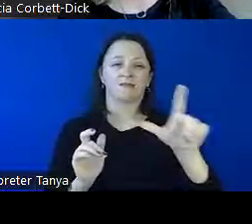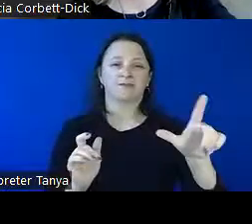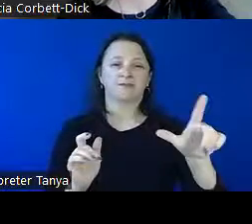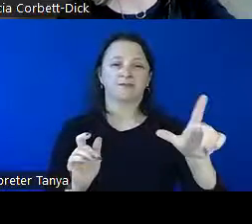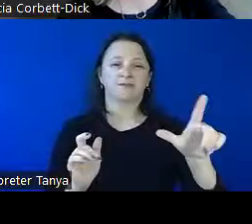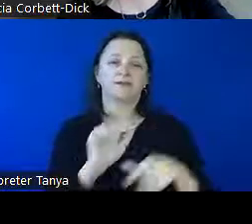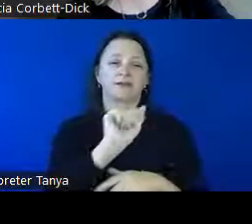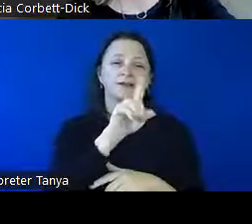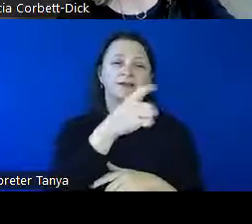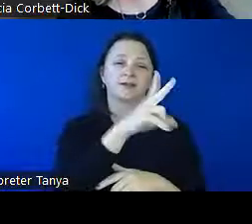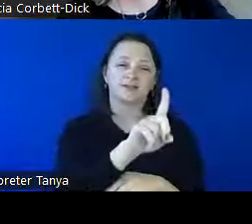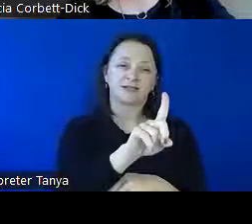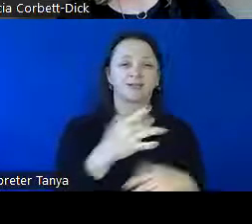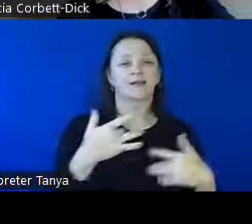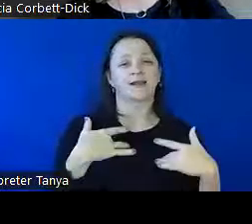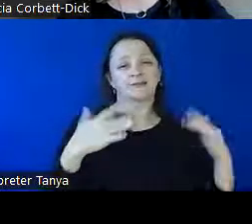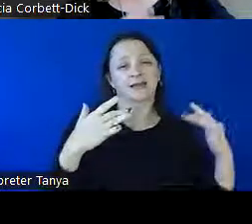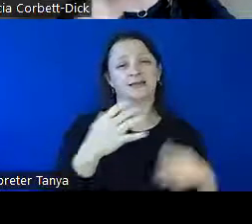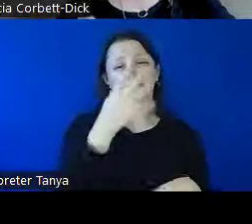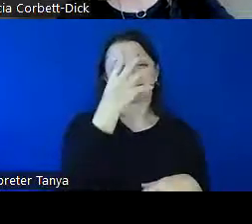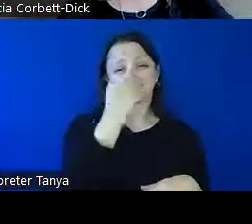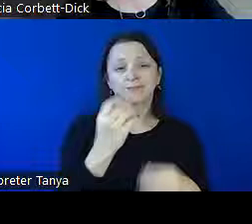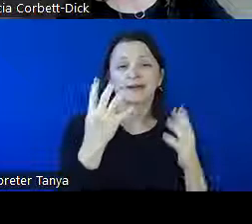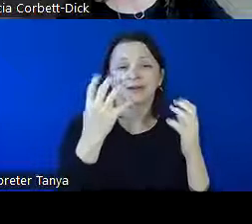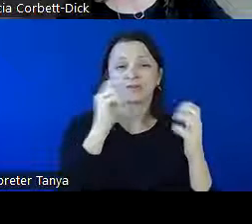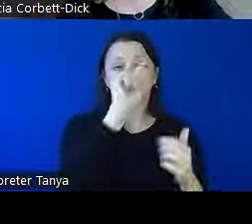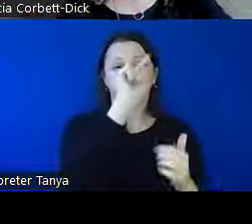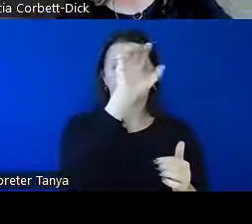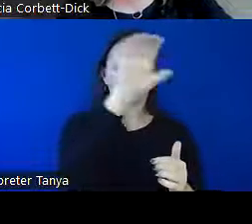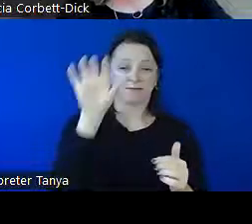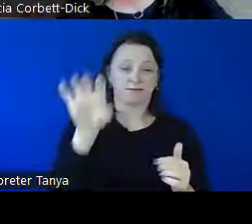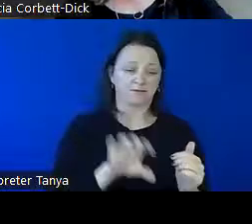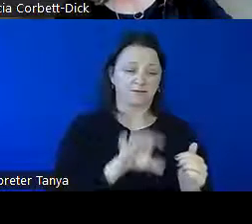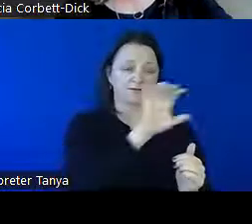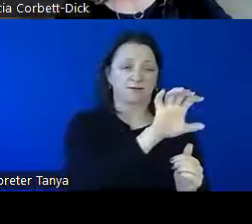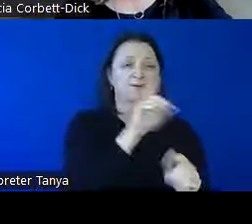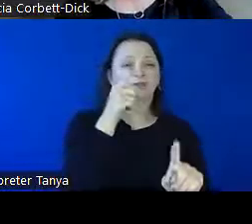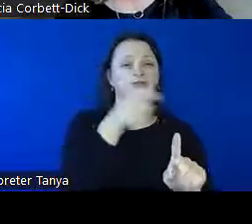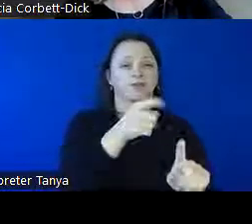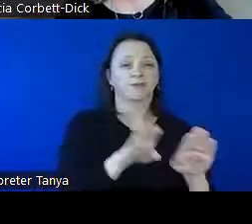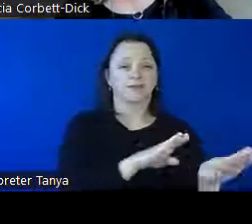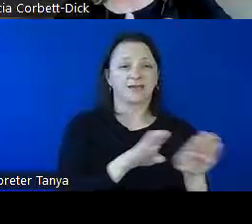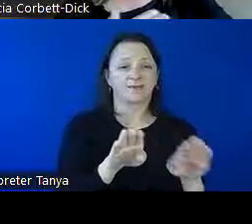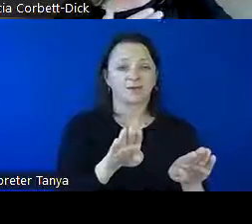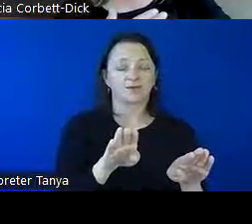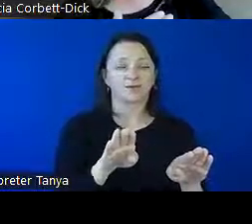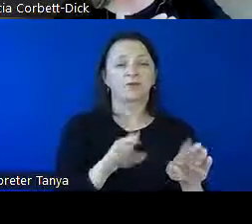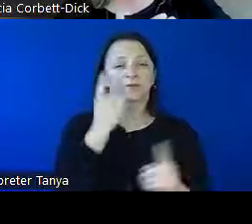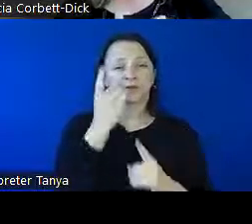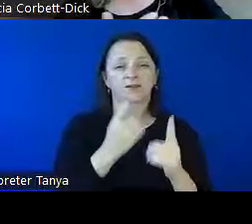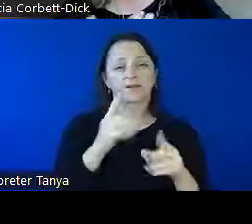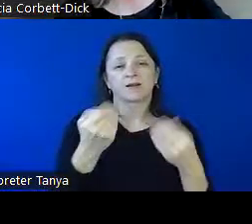anxiety, sleep, or irritability, they may be target behaviors that we would consider medication useful potentially